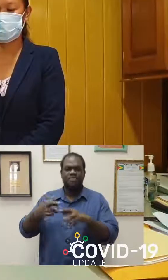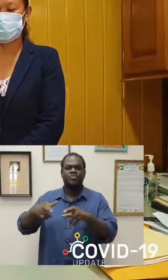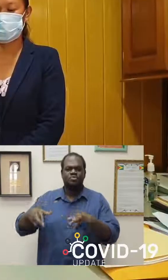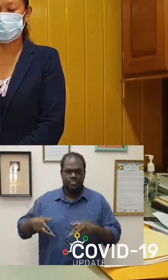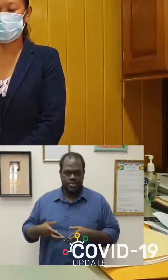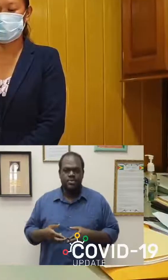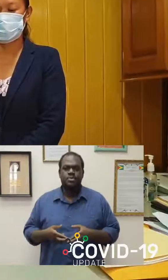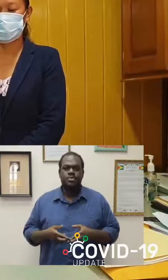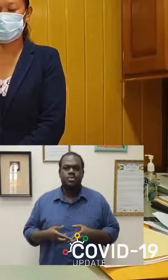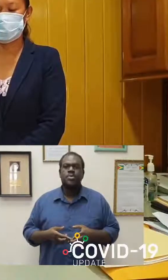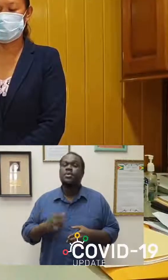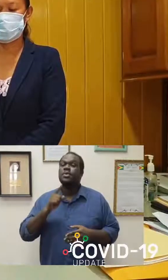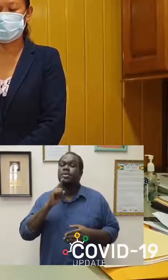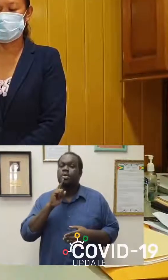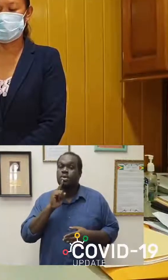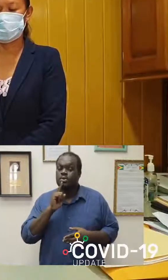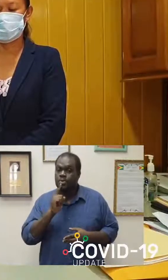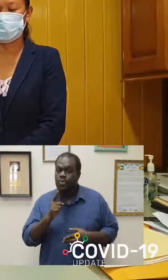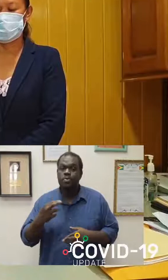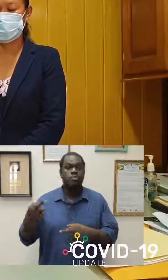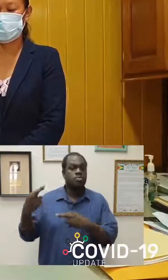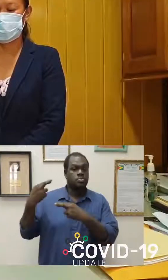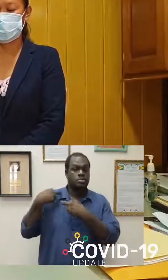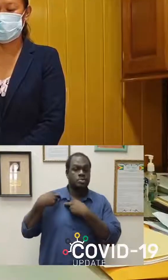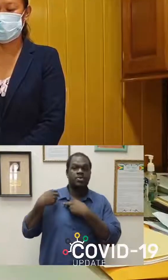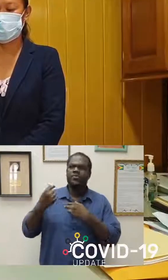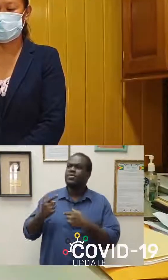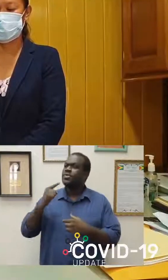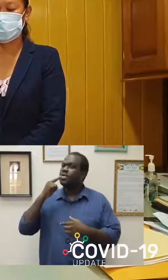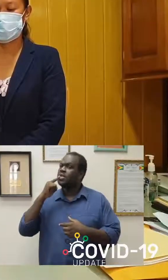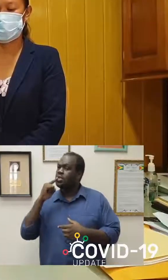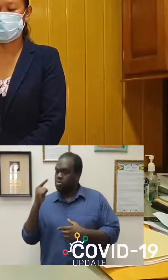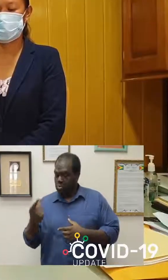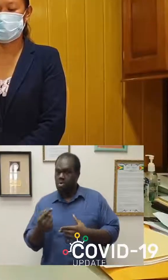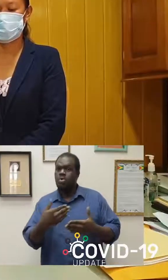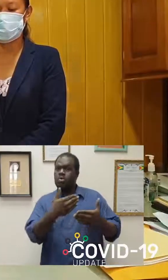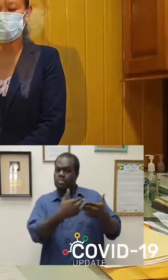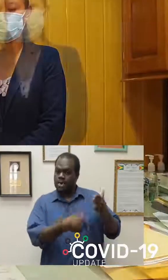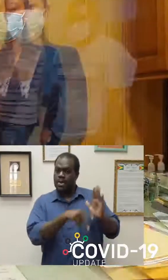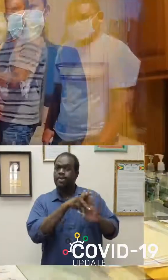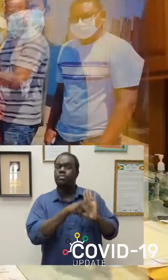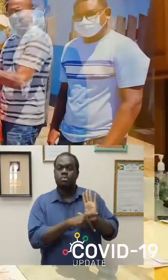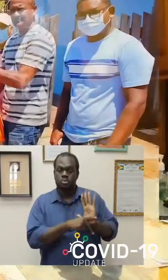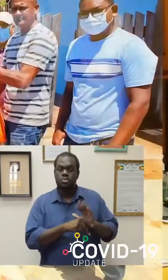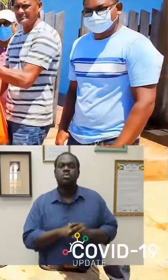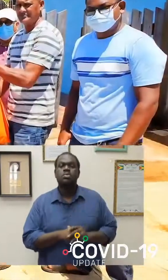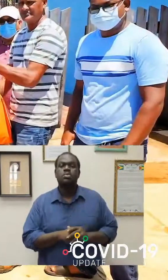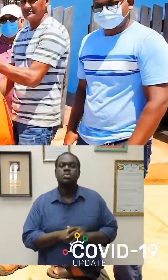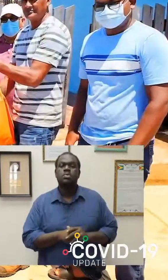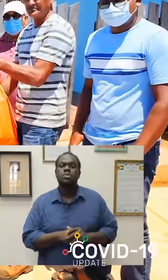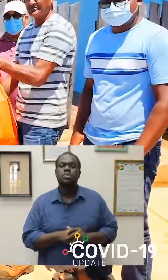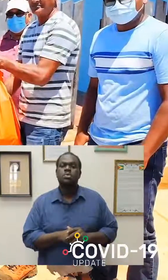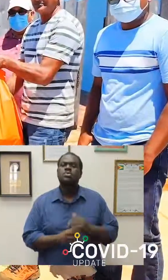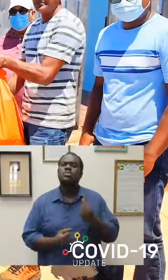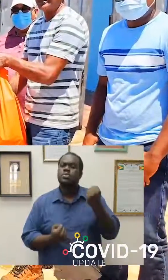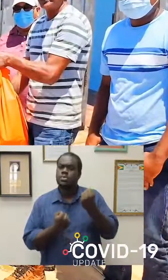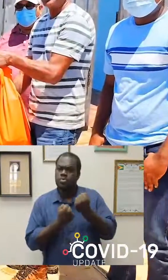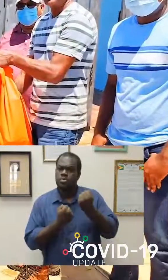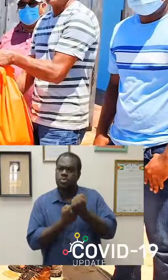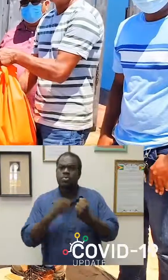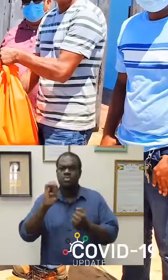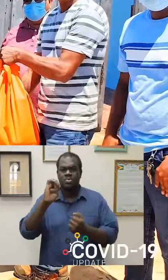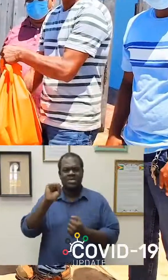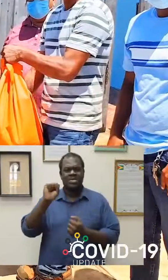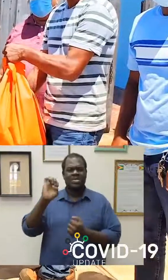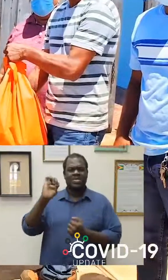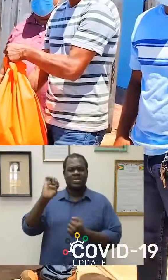region who have taken full responsibility for the order issued. Our support from the Executive